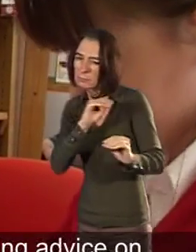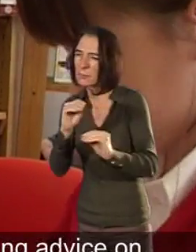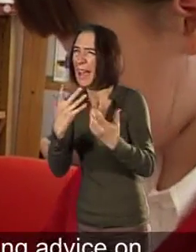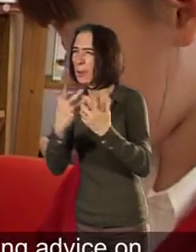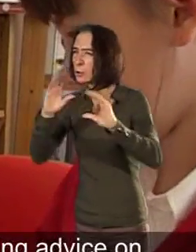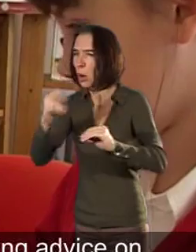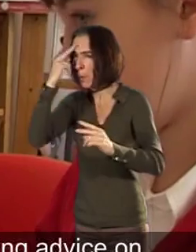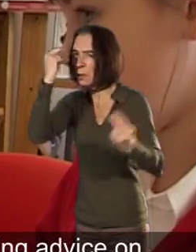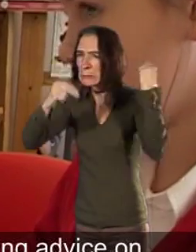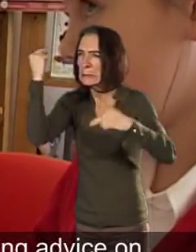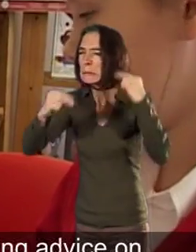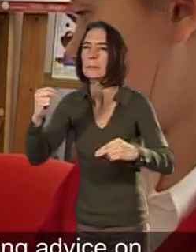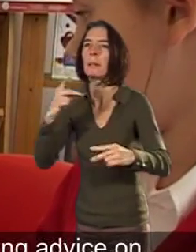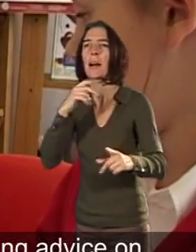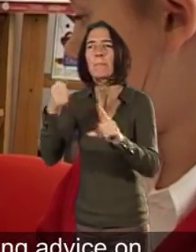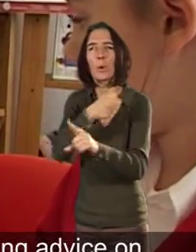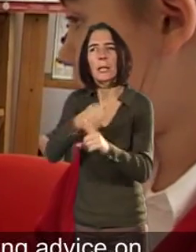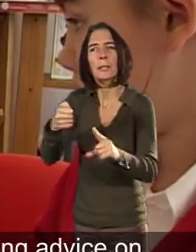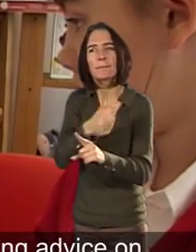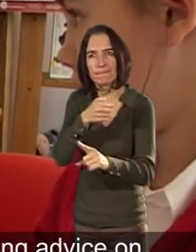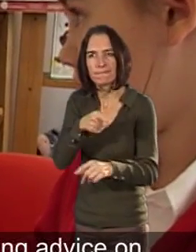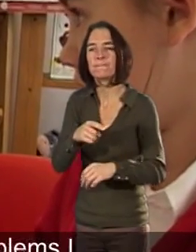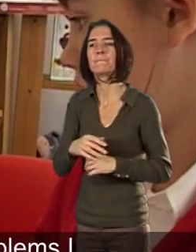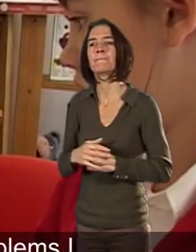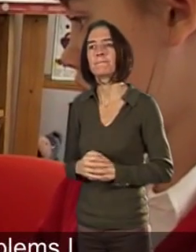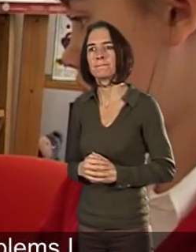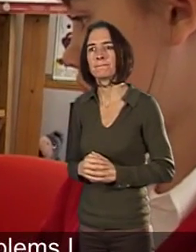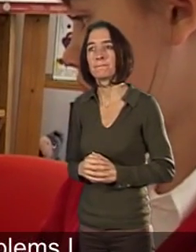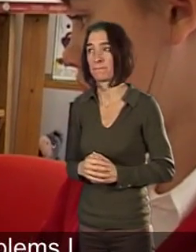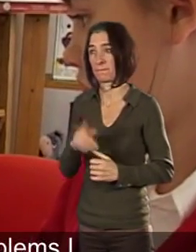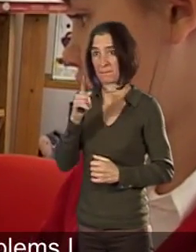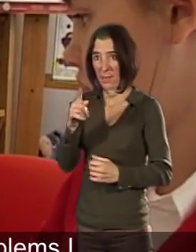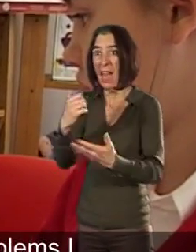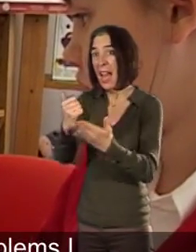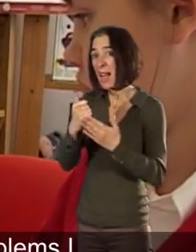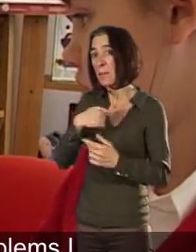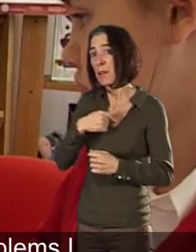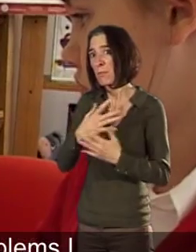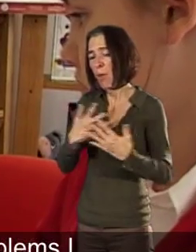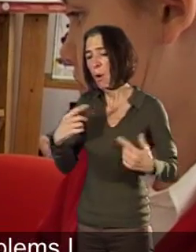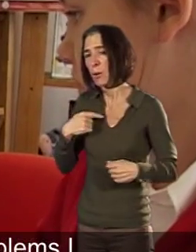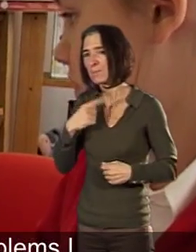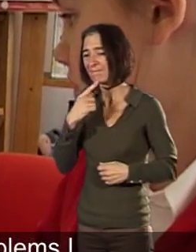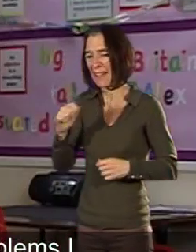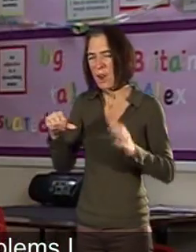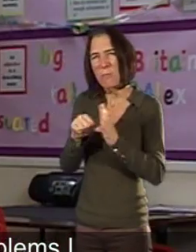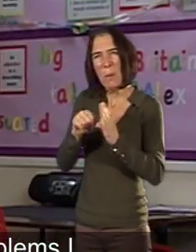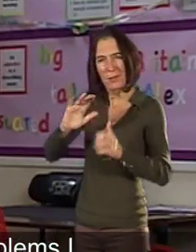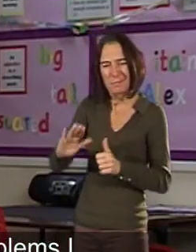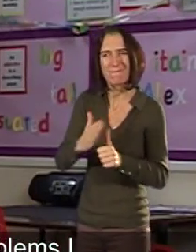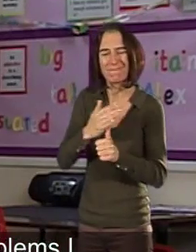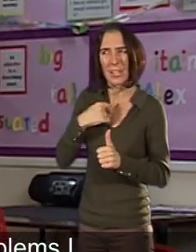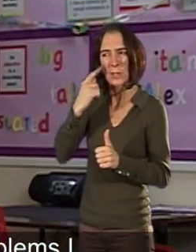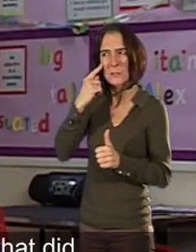advice, including advice on how best to prevent name-calling and bullying. That helped me to address the problems I initially had. They